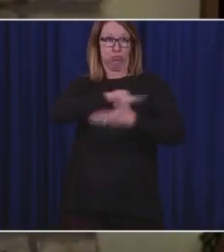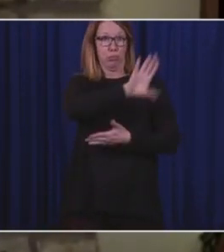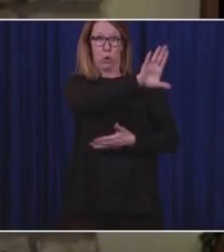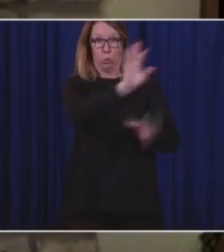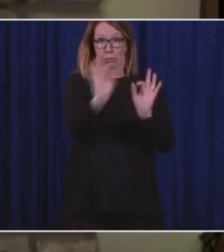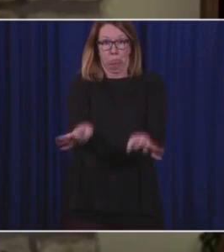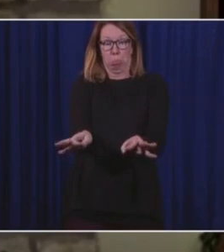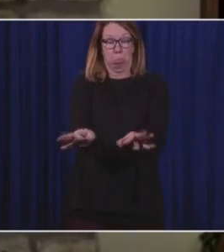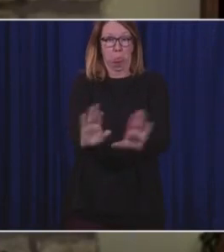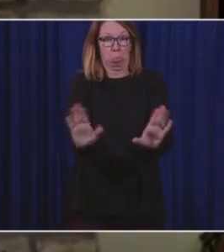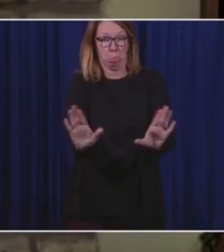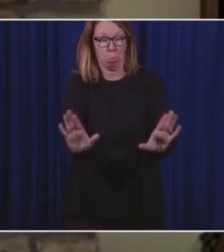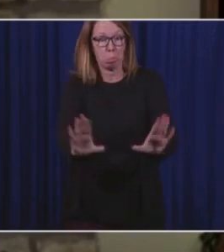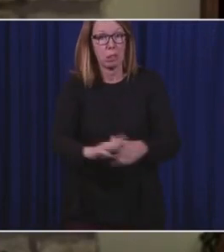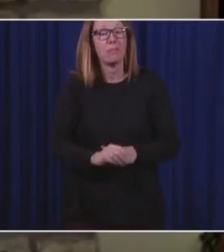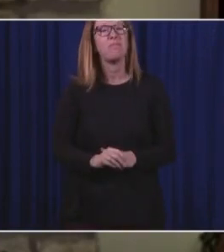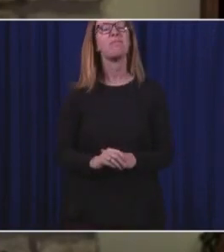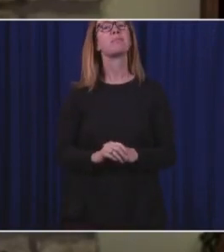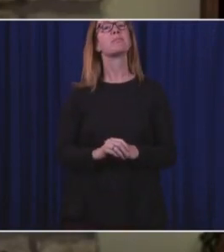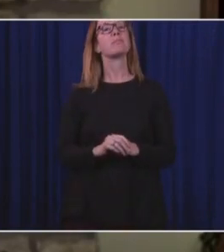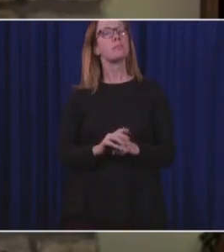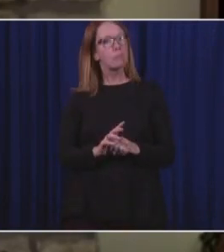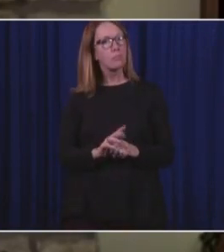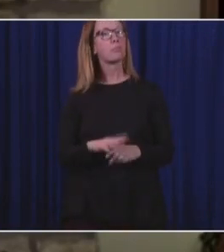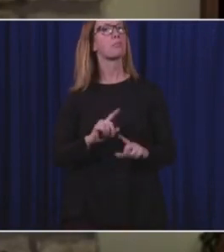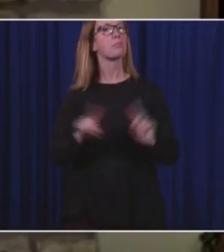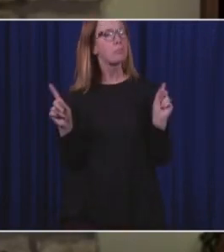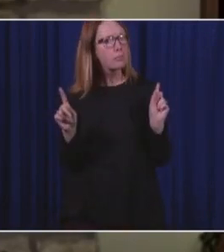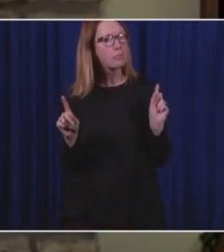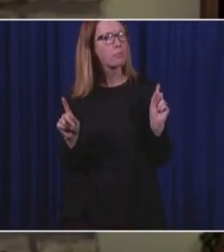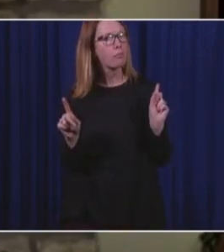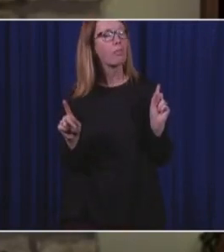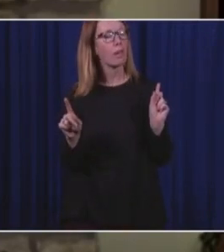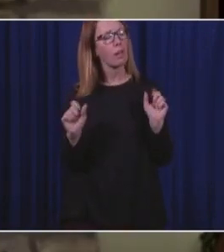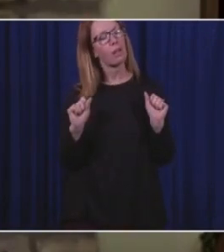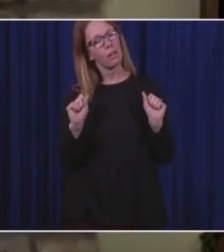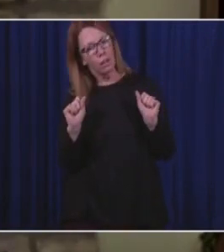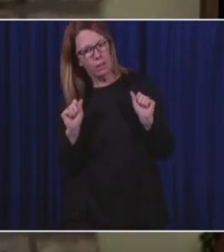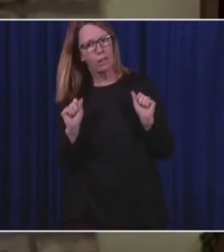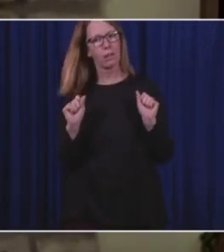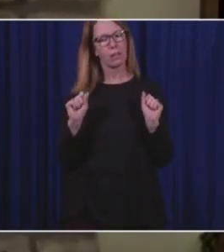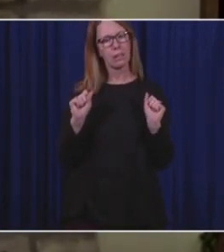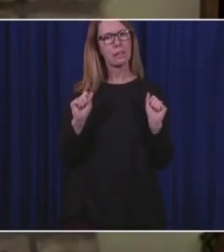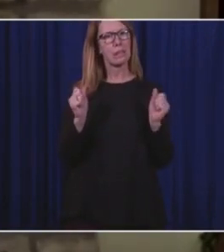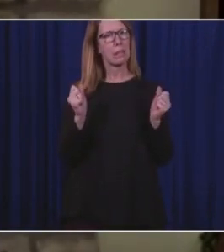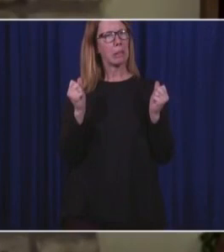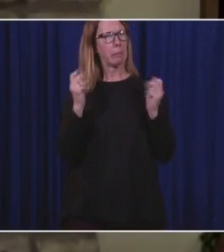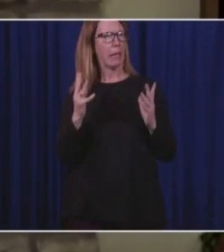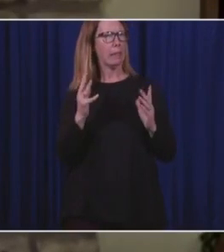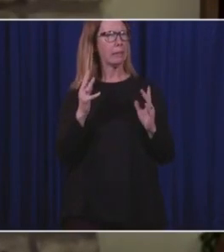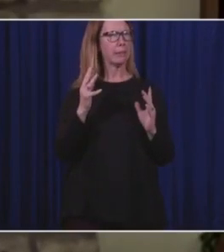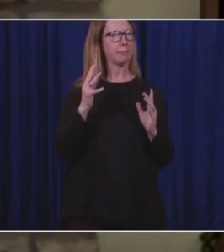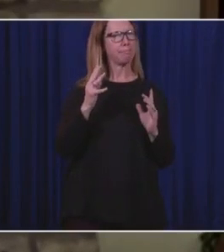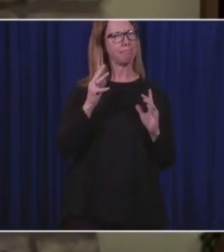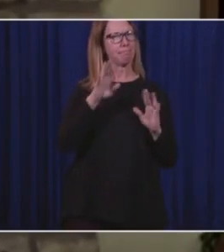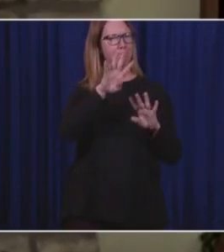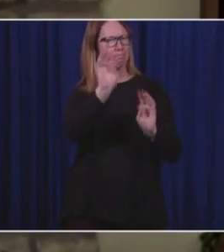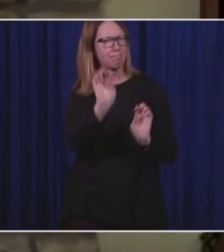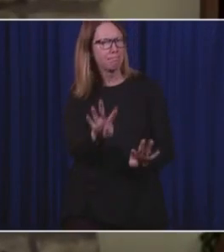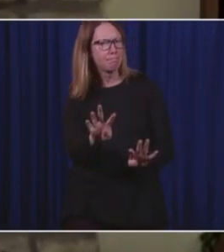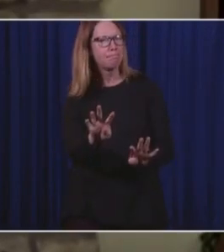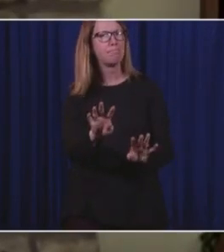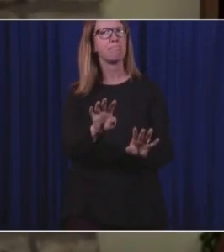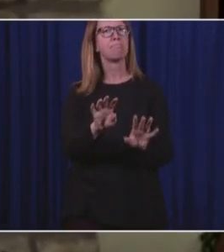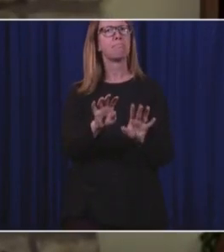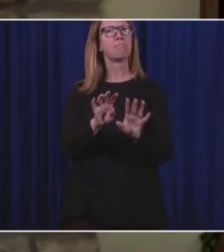questioning your constitutional or gubernatorial authority. But there are many questions that very smart, intelligent